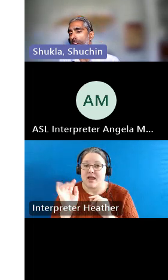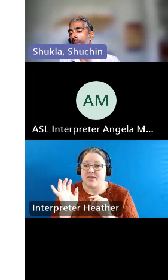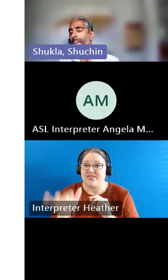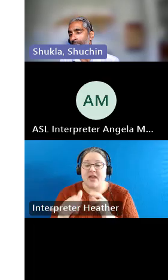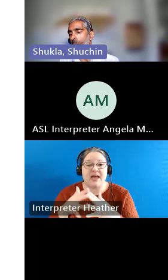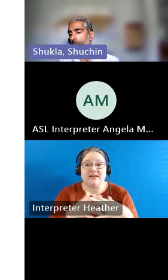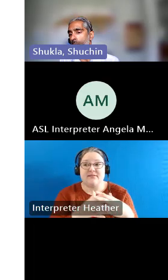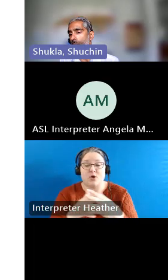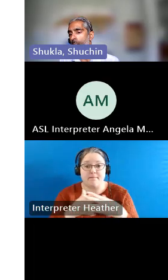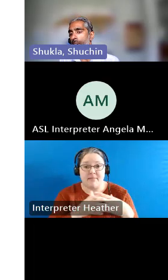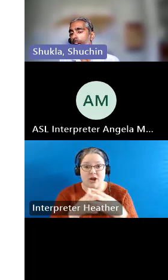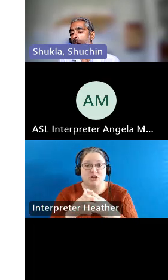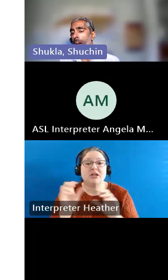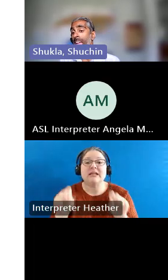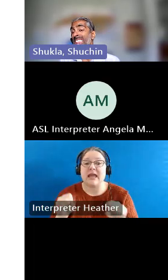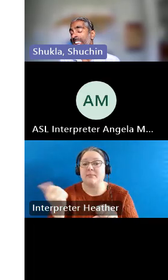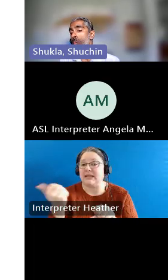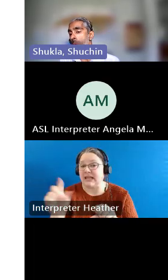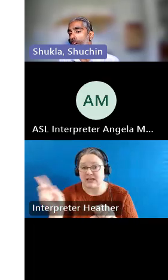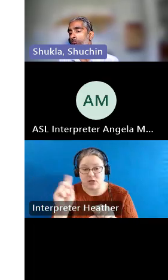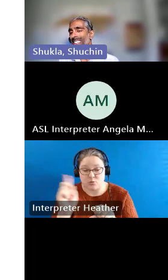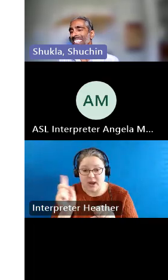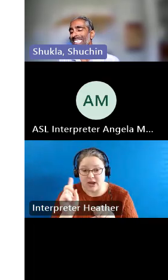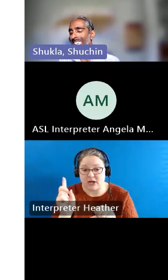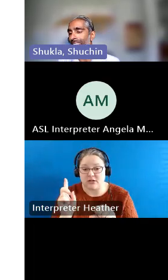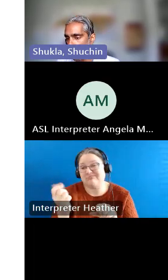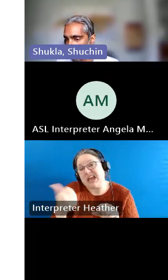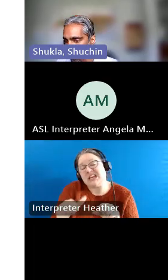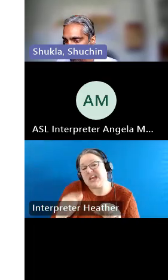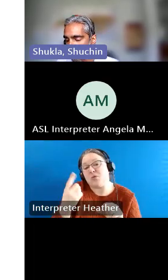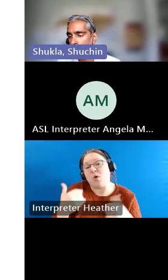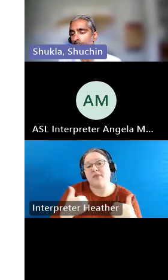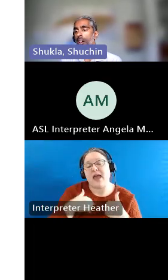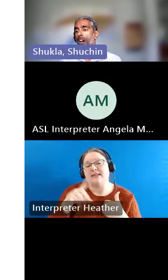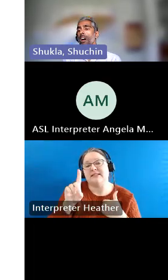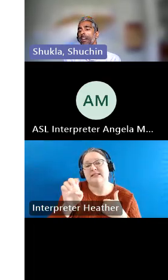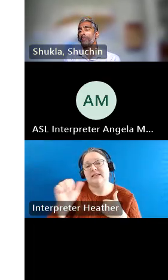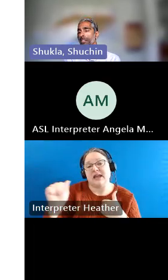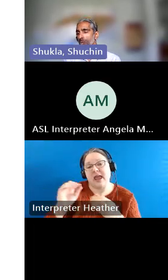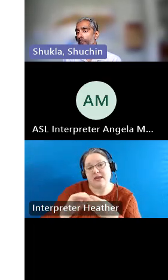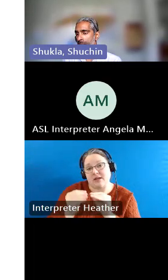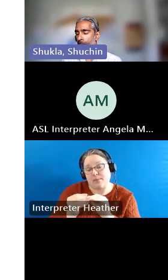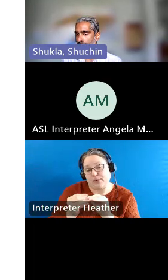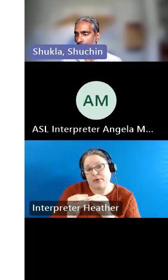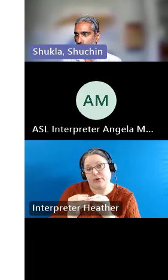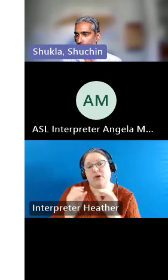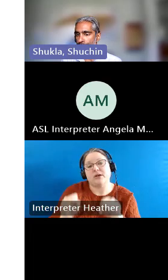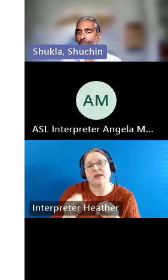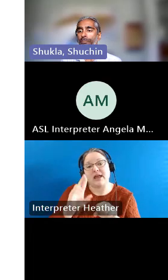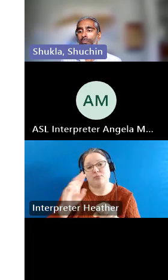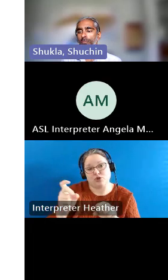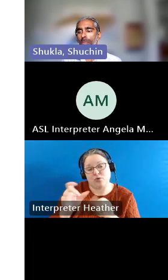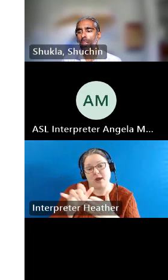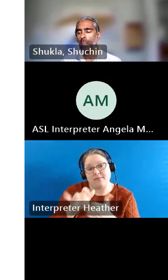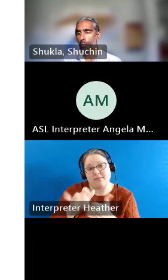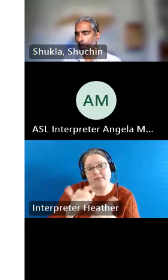American history anywhere, and anyone who has a DEA number can prescribe this